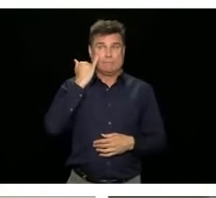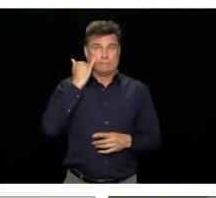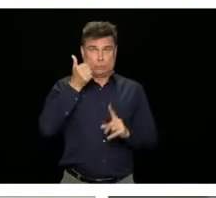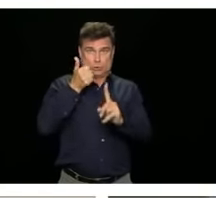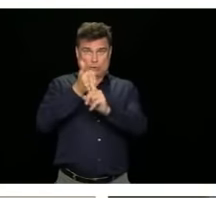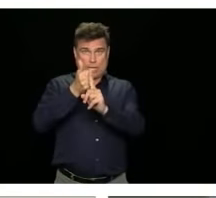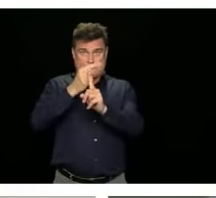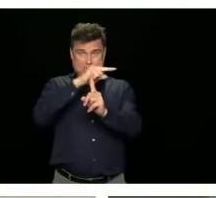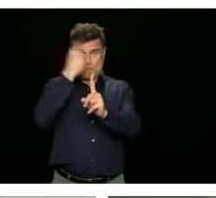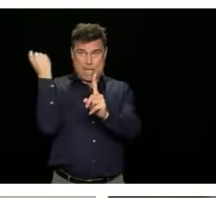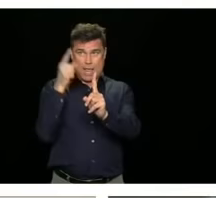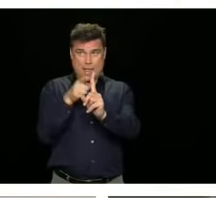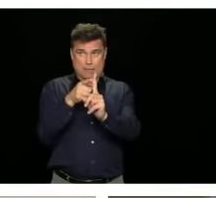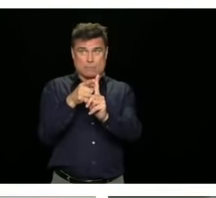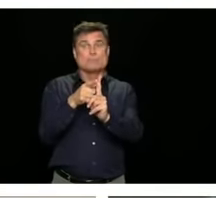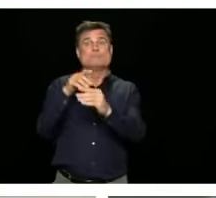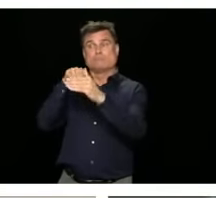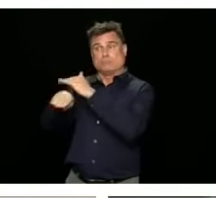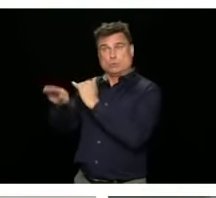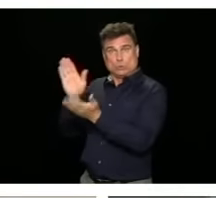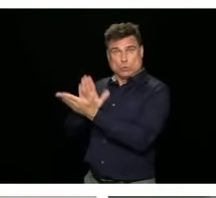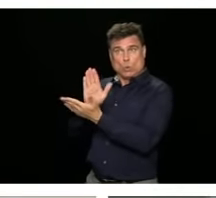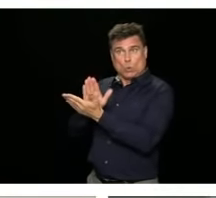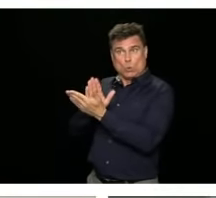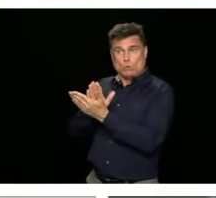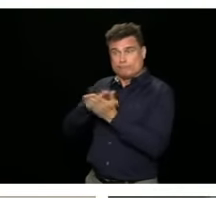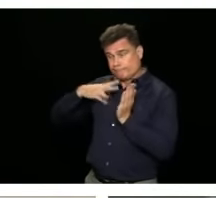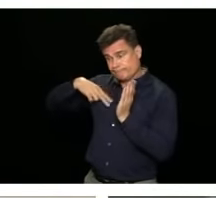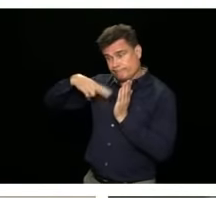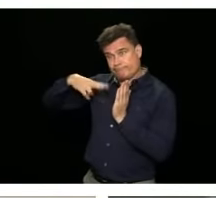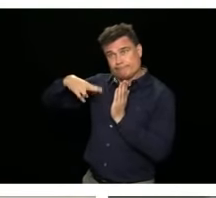test study, where two dolls that are